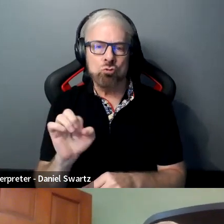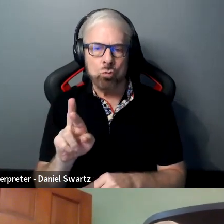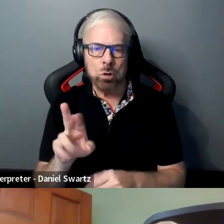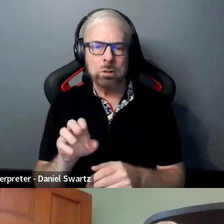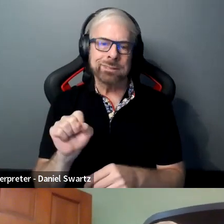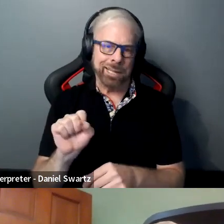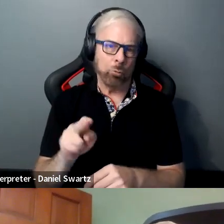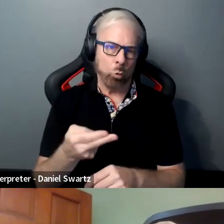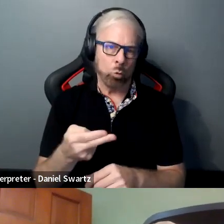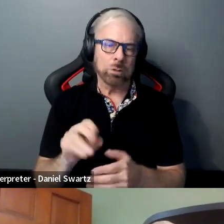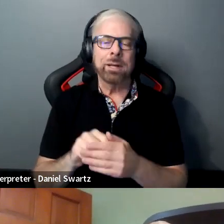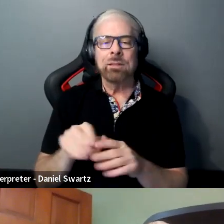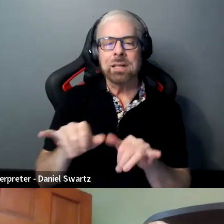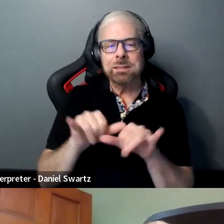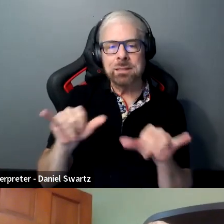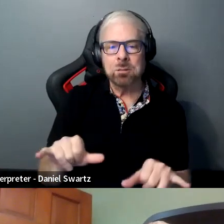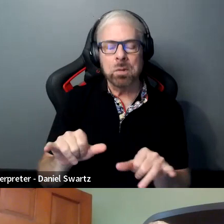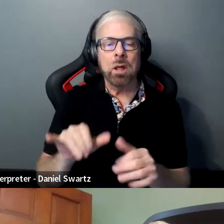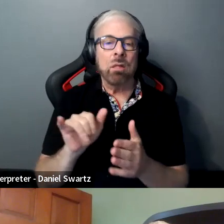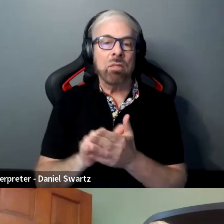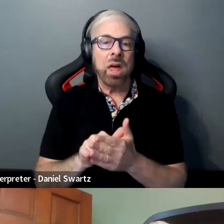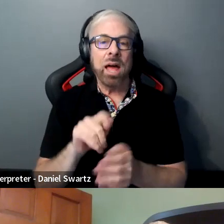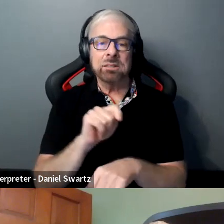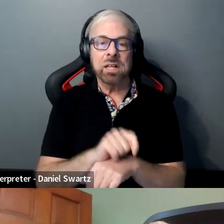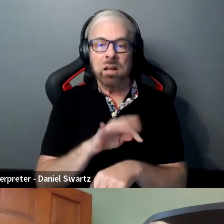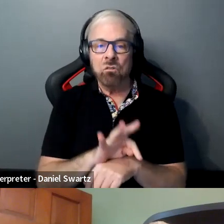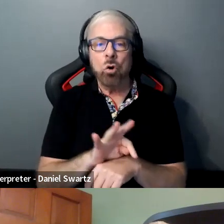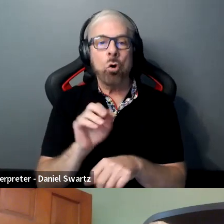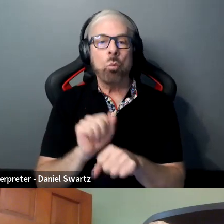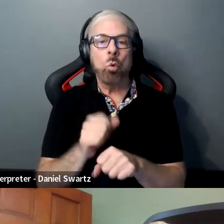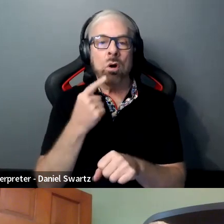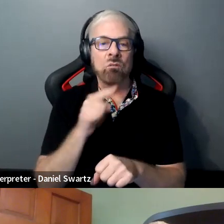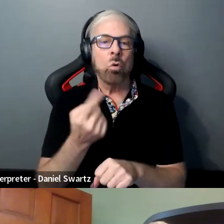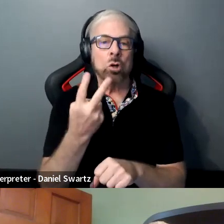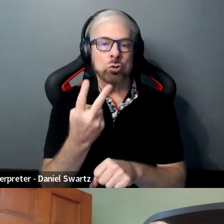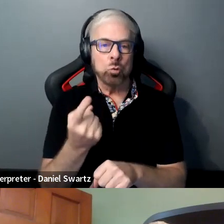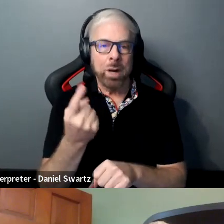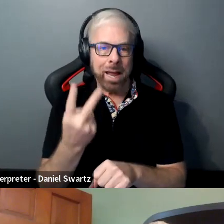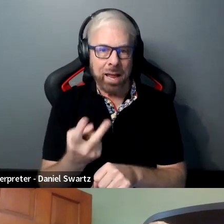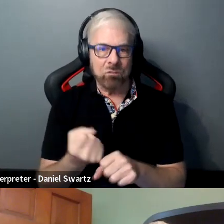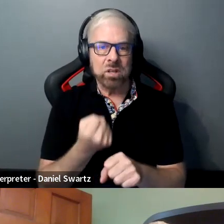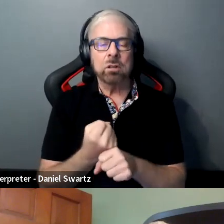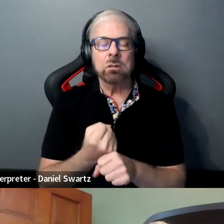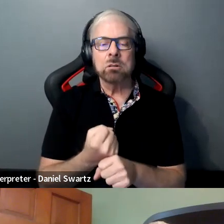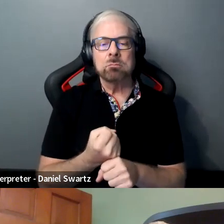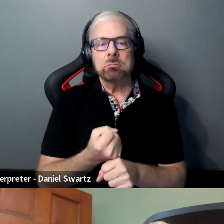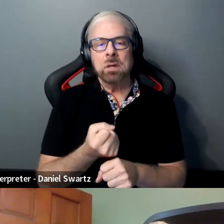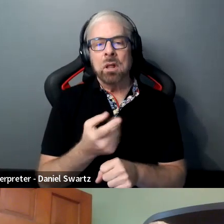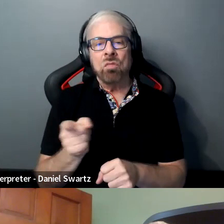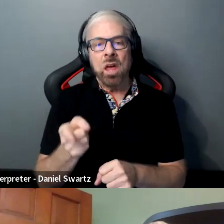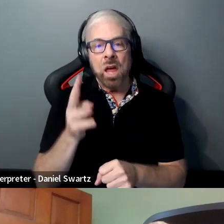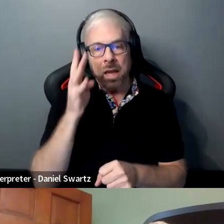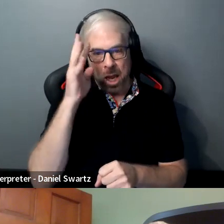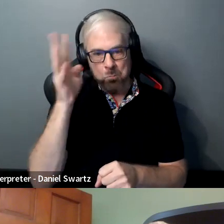system. And that task force worked for 2.5 years and came up